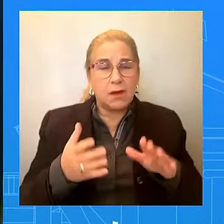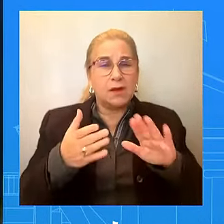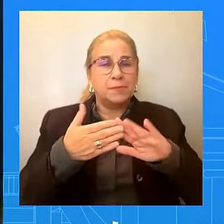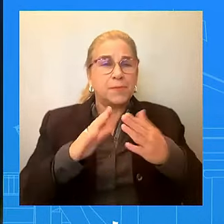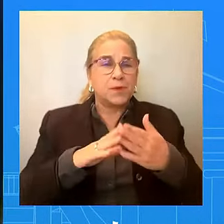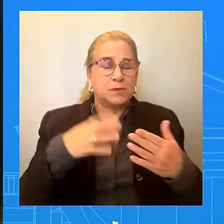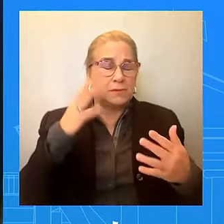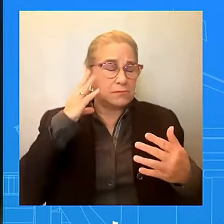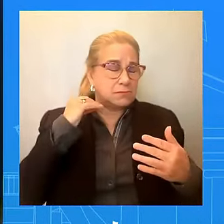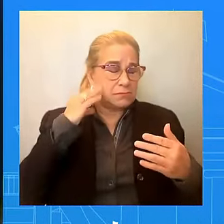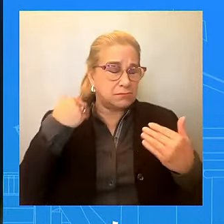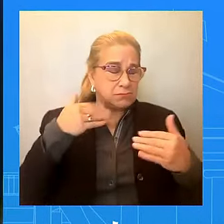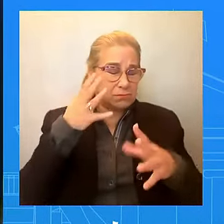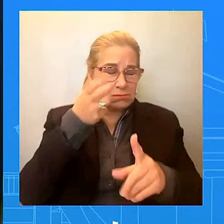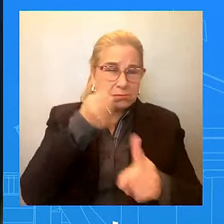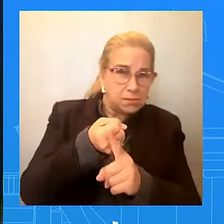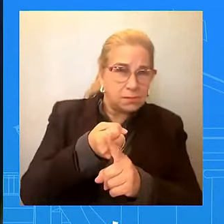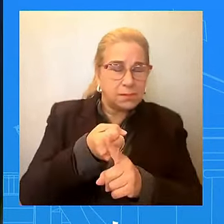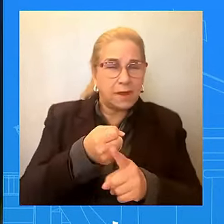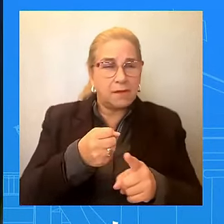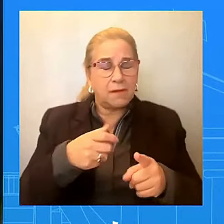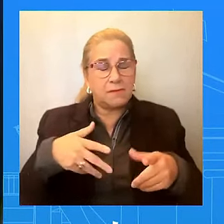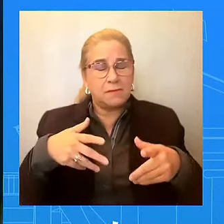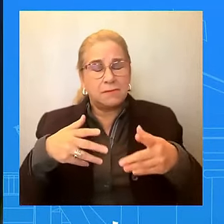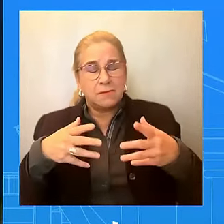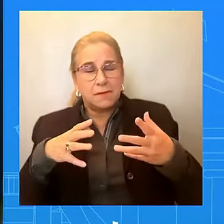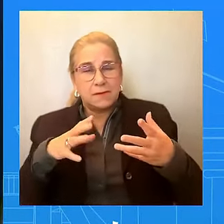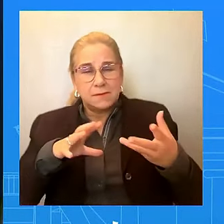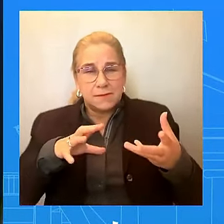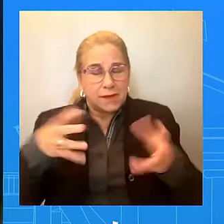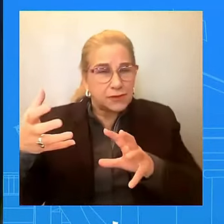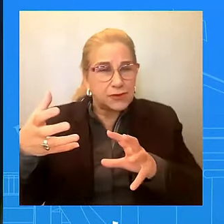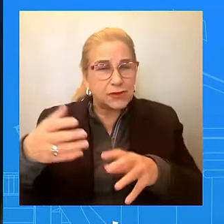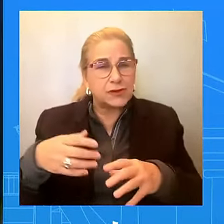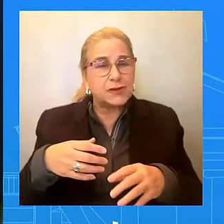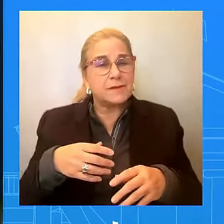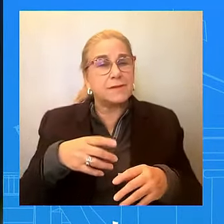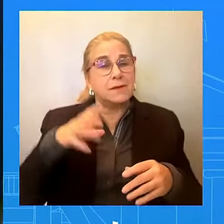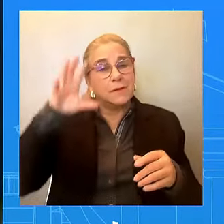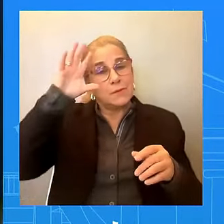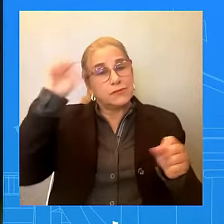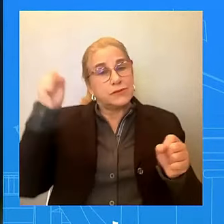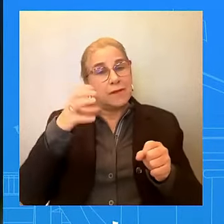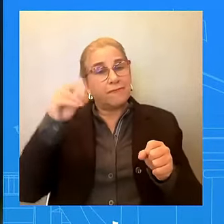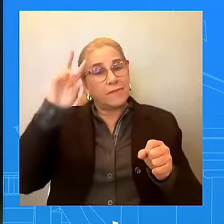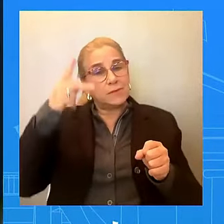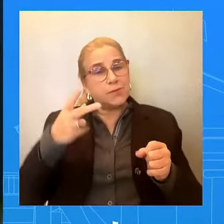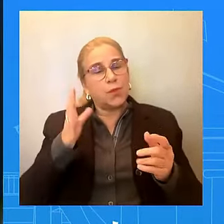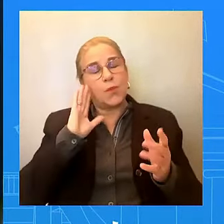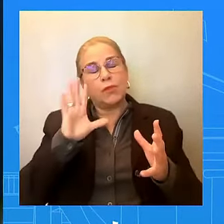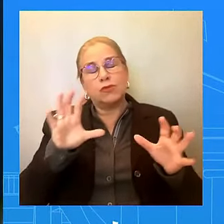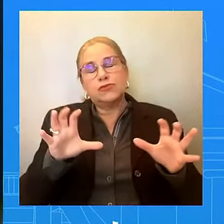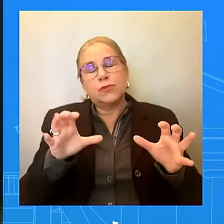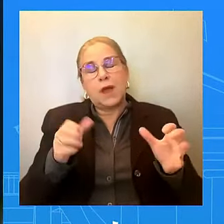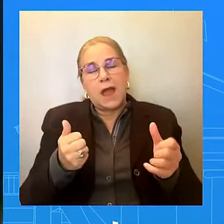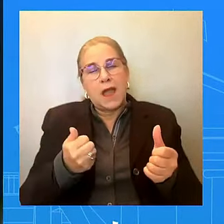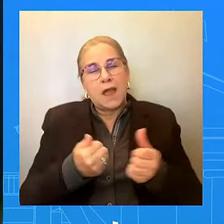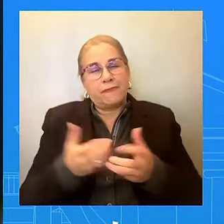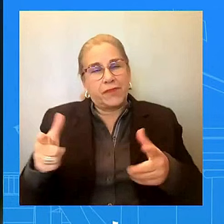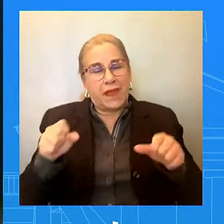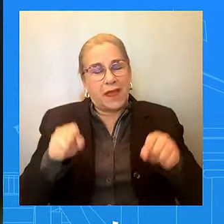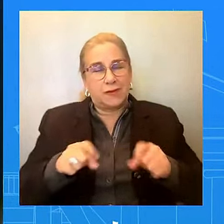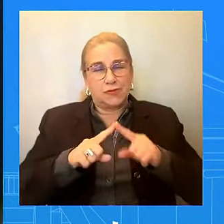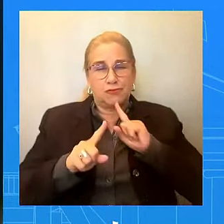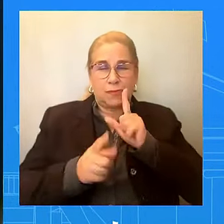vice president will do everything in our power to help with the respond, the recovery,